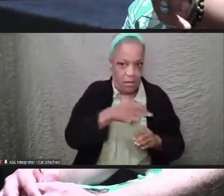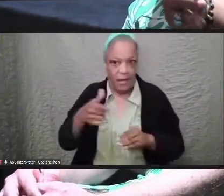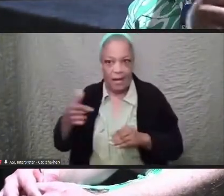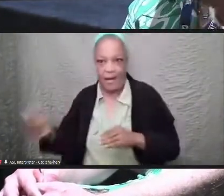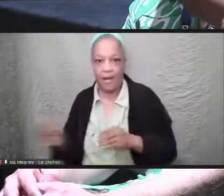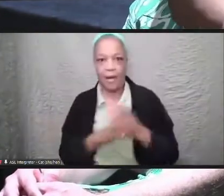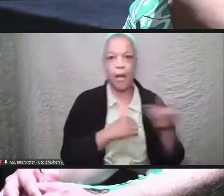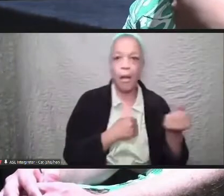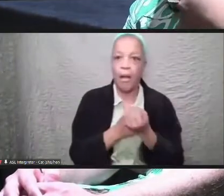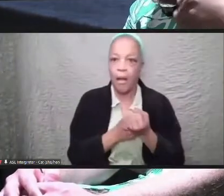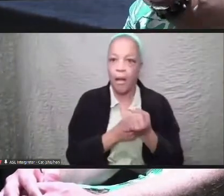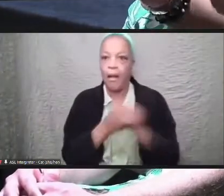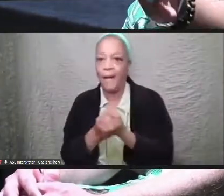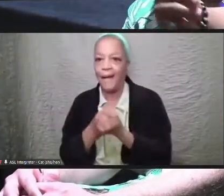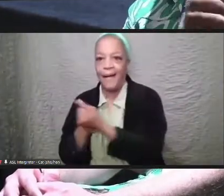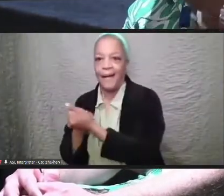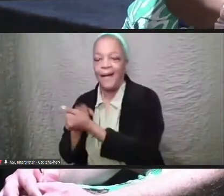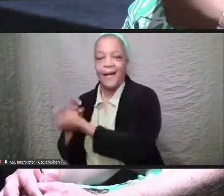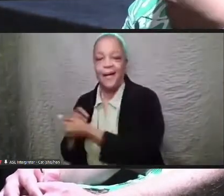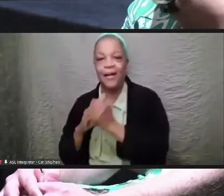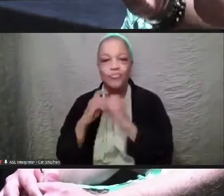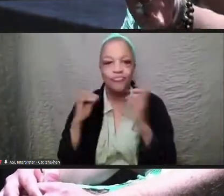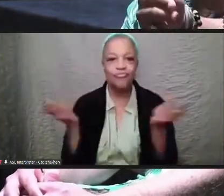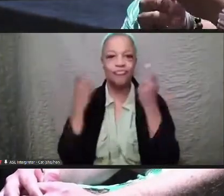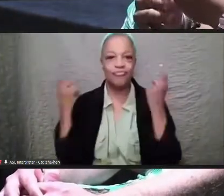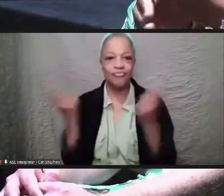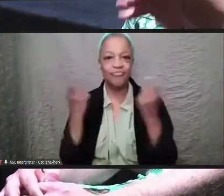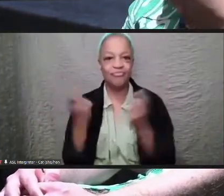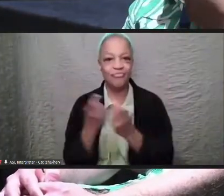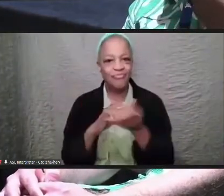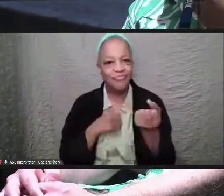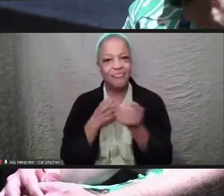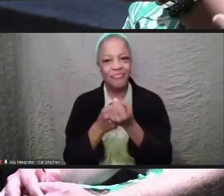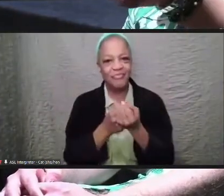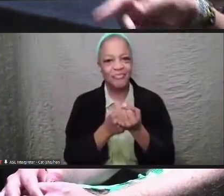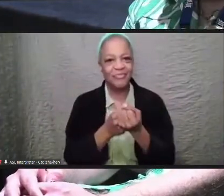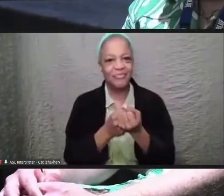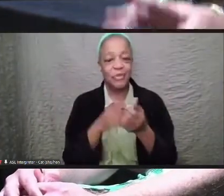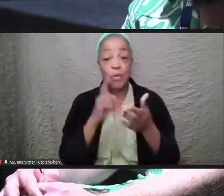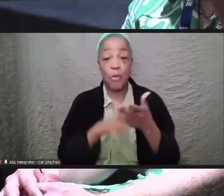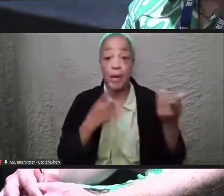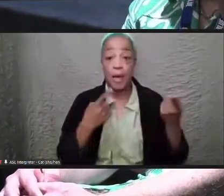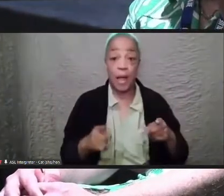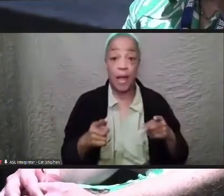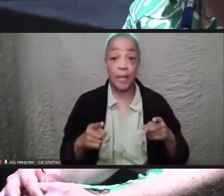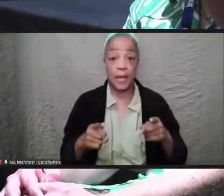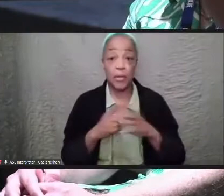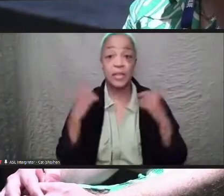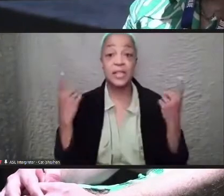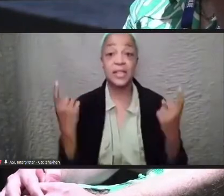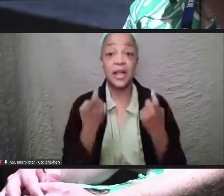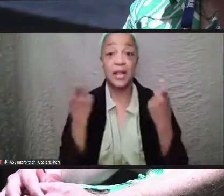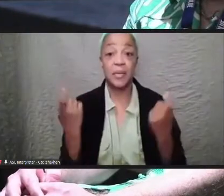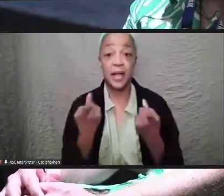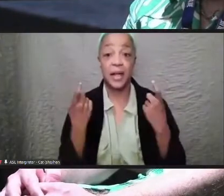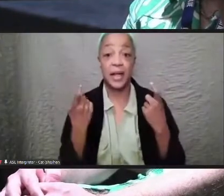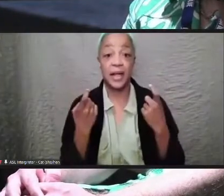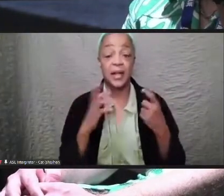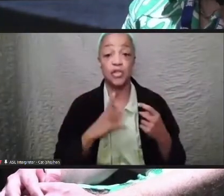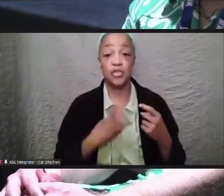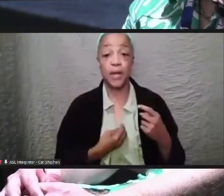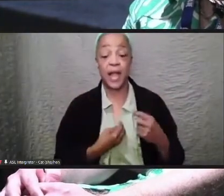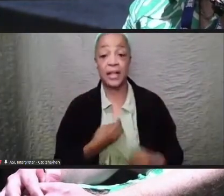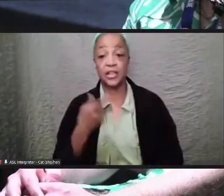this ever-flowing journey of affirmation. What was happening was we were celebrating trans and